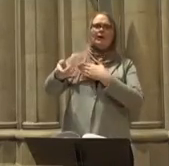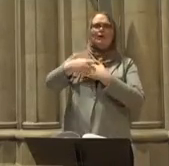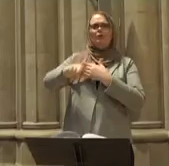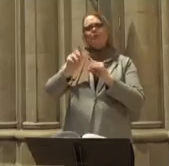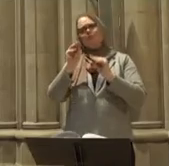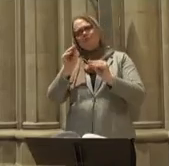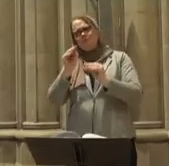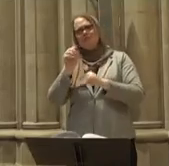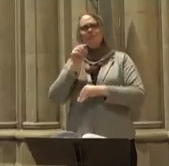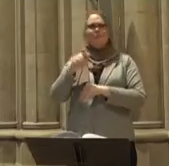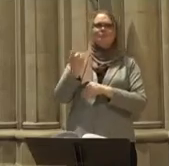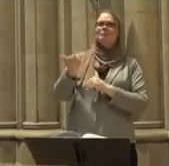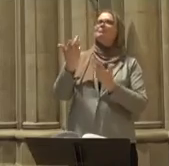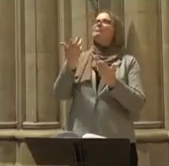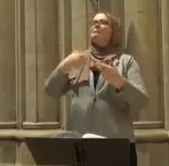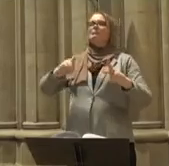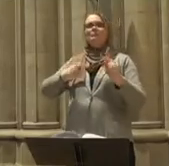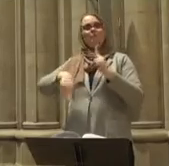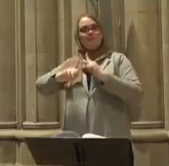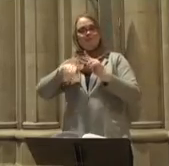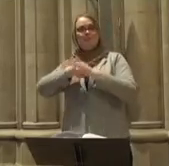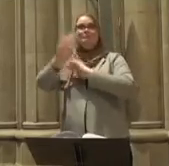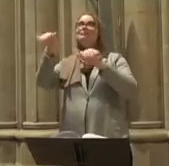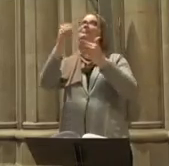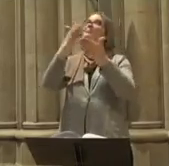ever. Amen.